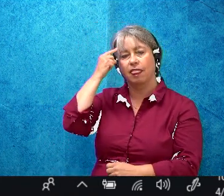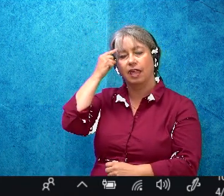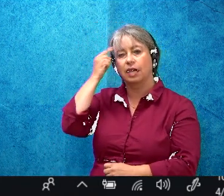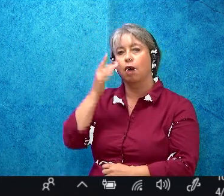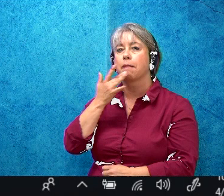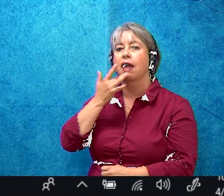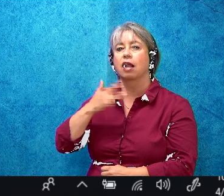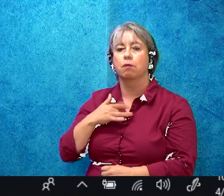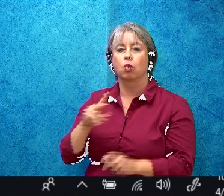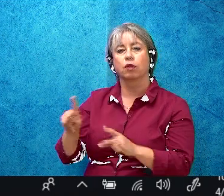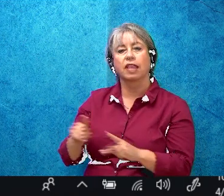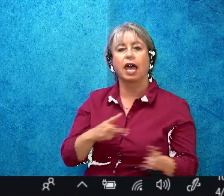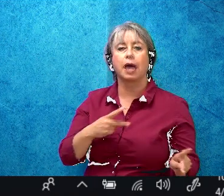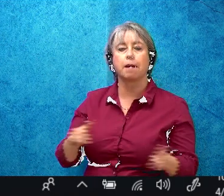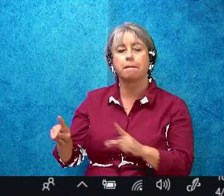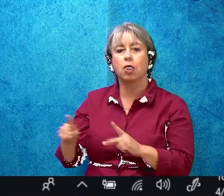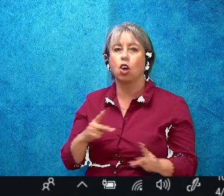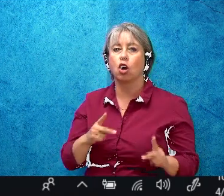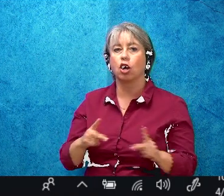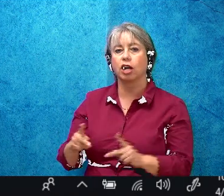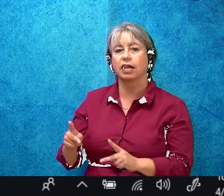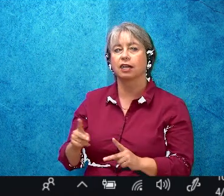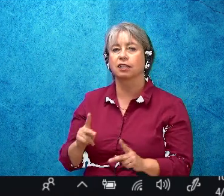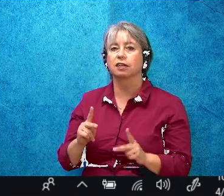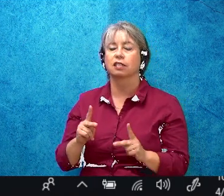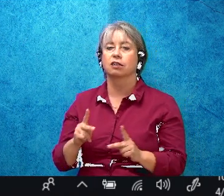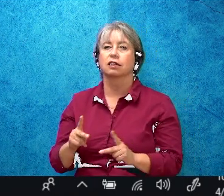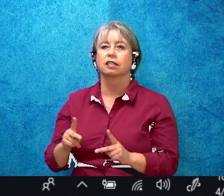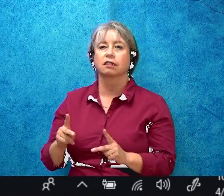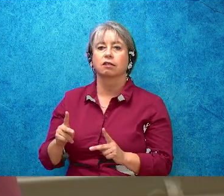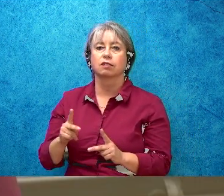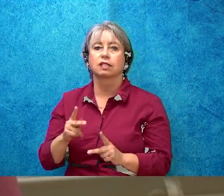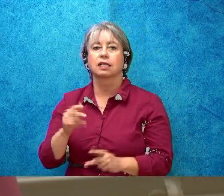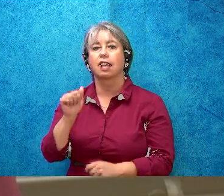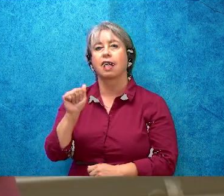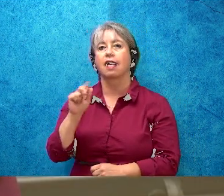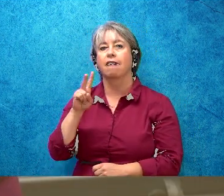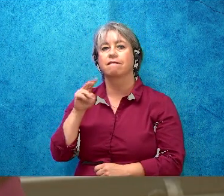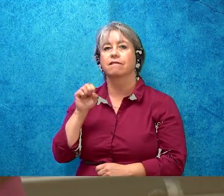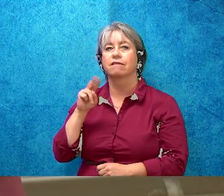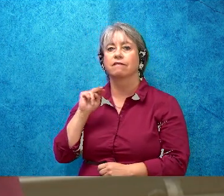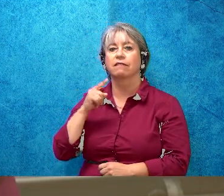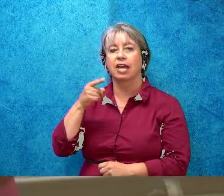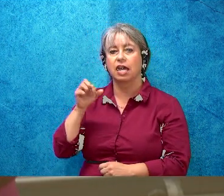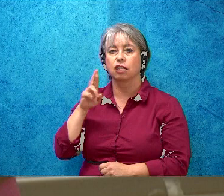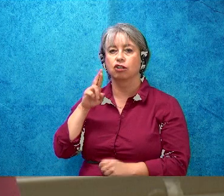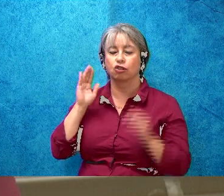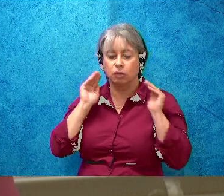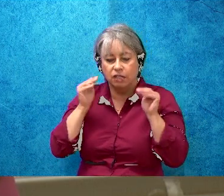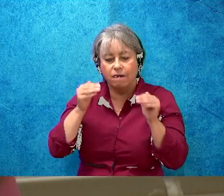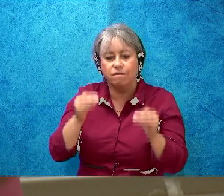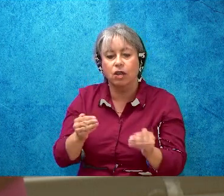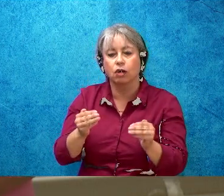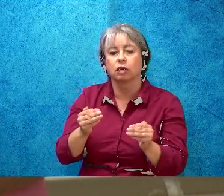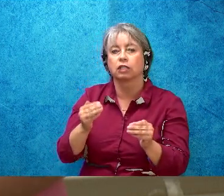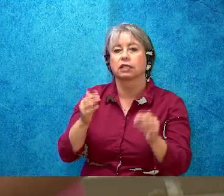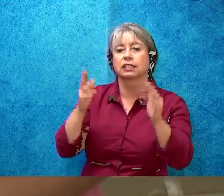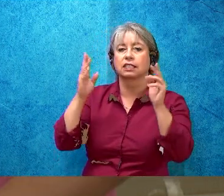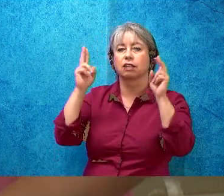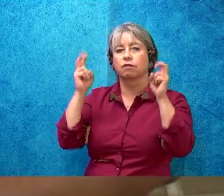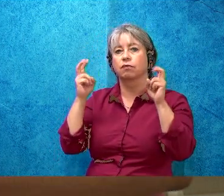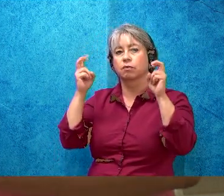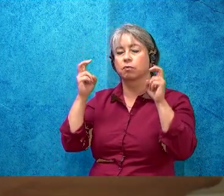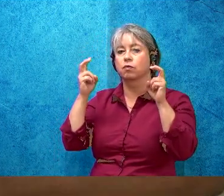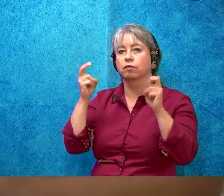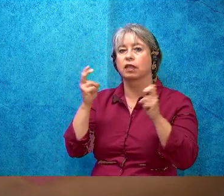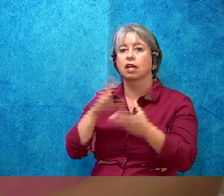somebody says we're going to do this kind of theme, like you want to do Avengers. That's what they want to focus on, making it feel that way. So that's what a theme is, kind of in a